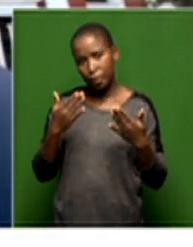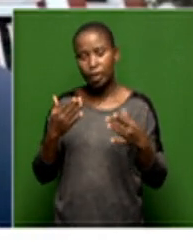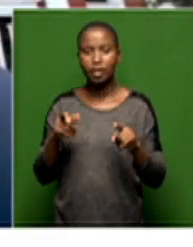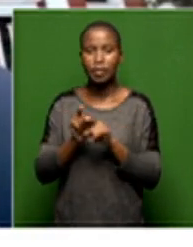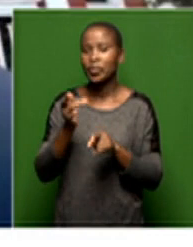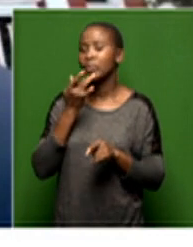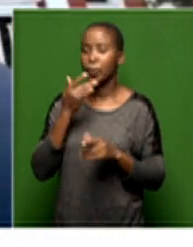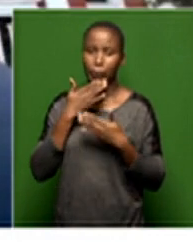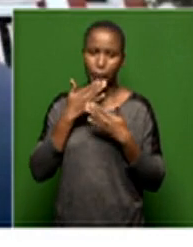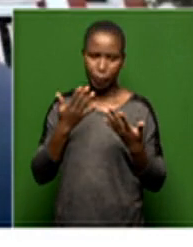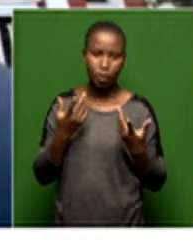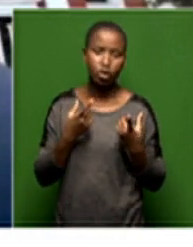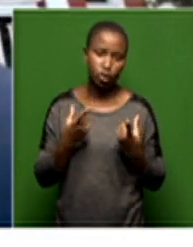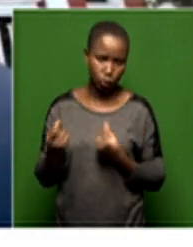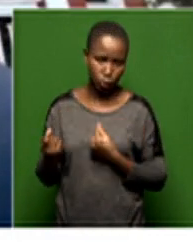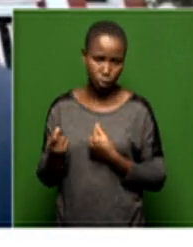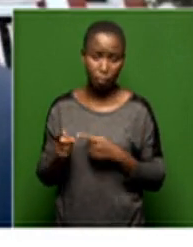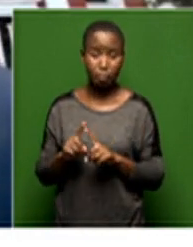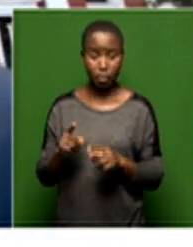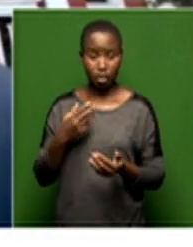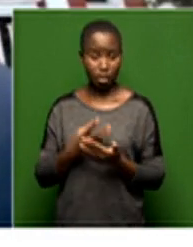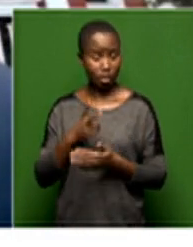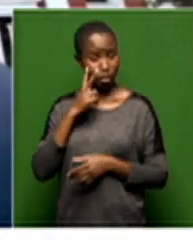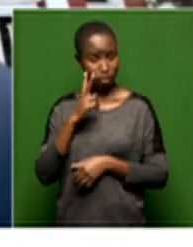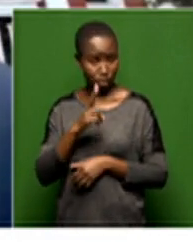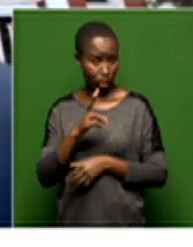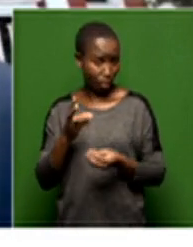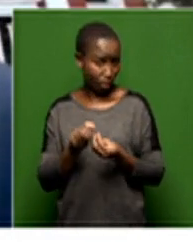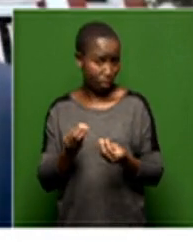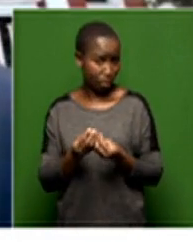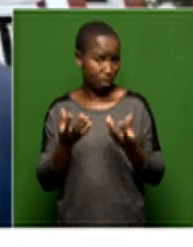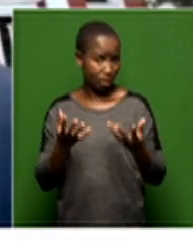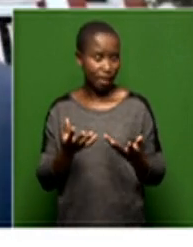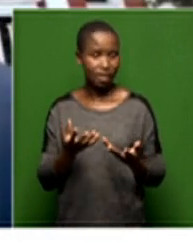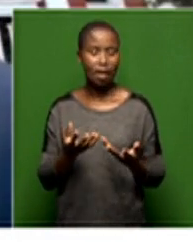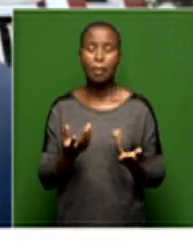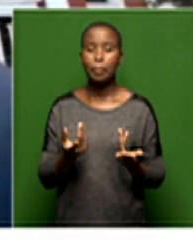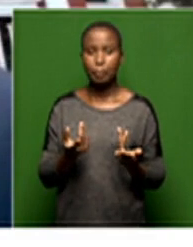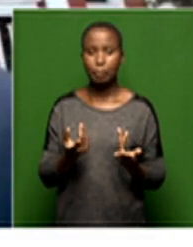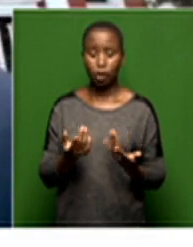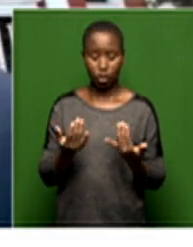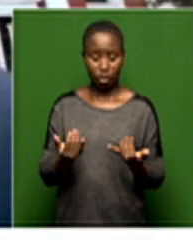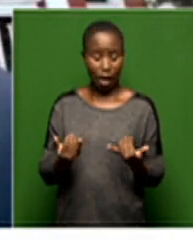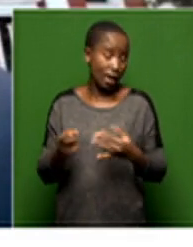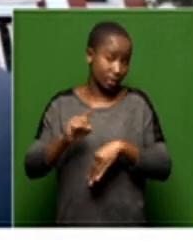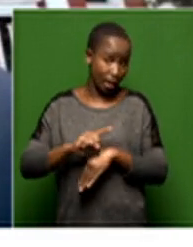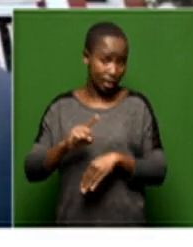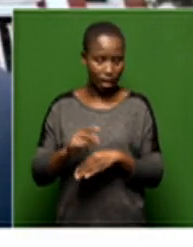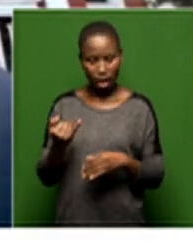you look at those things, not as cliches, days like this, we sit